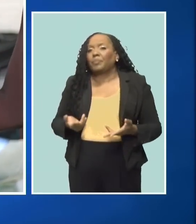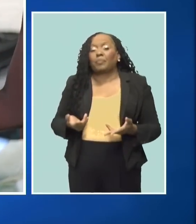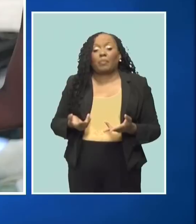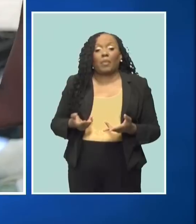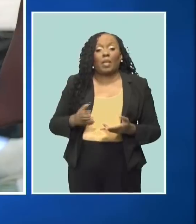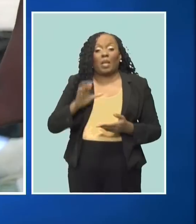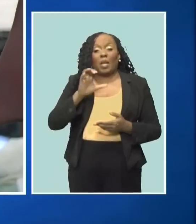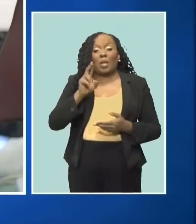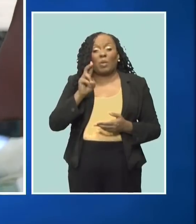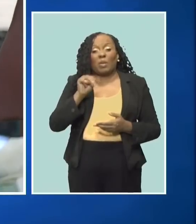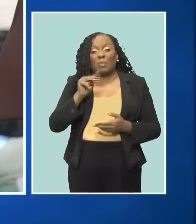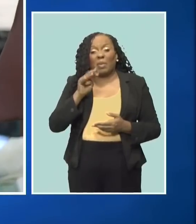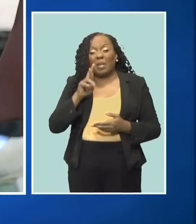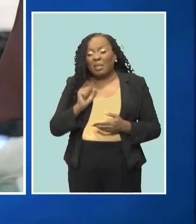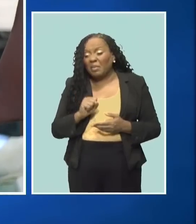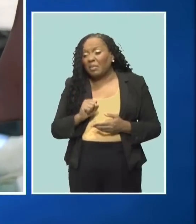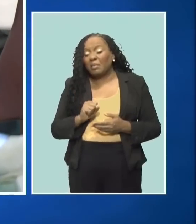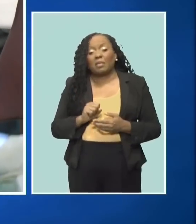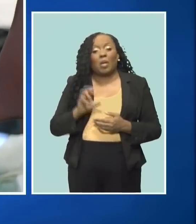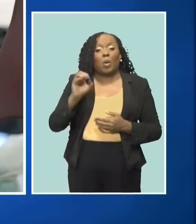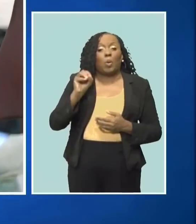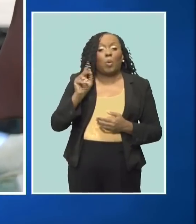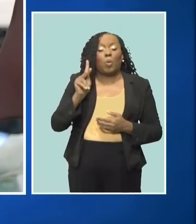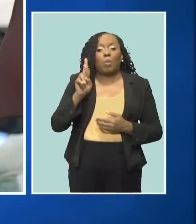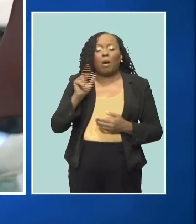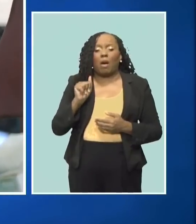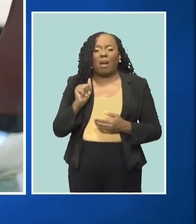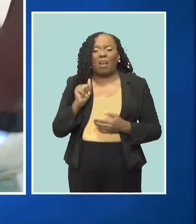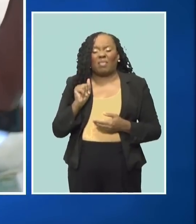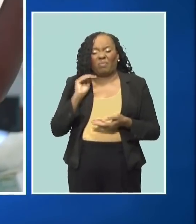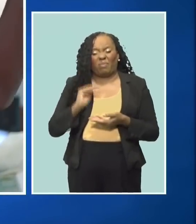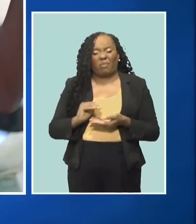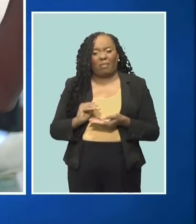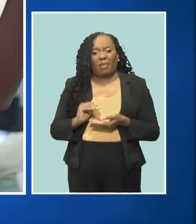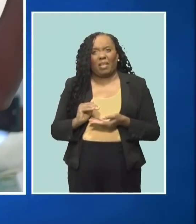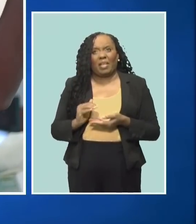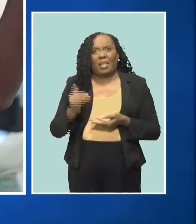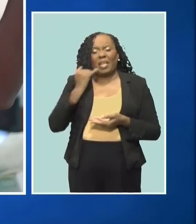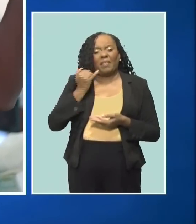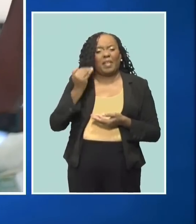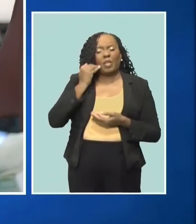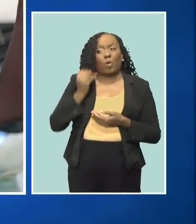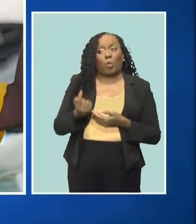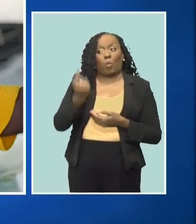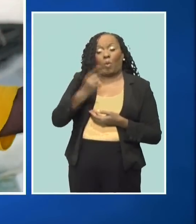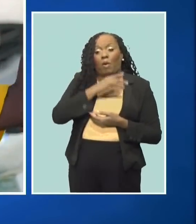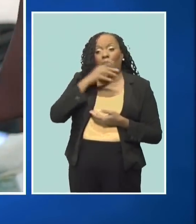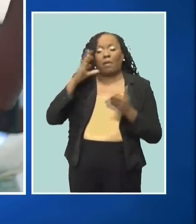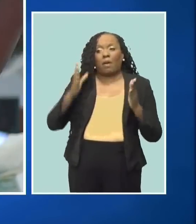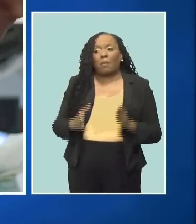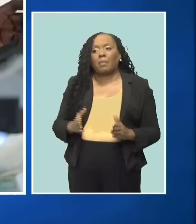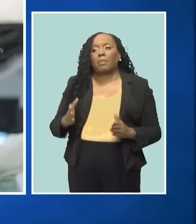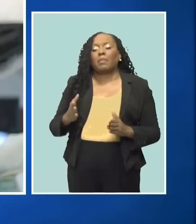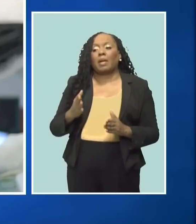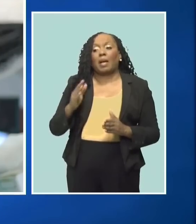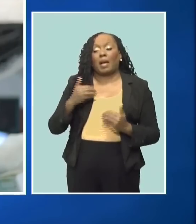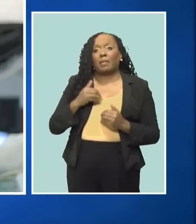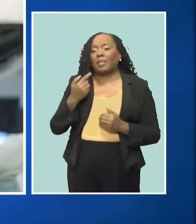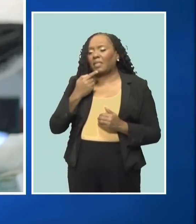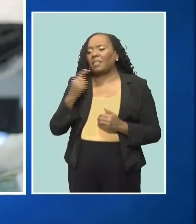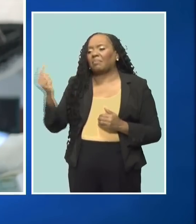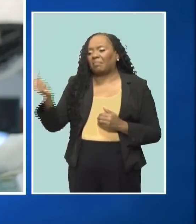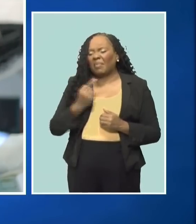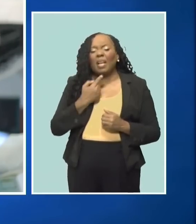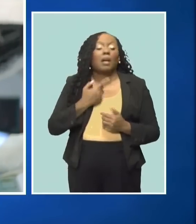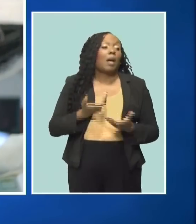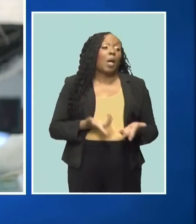Cucumbers scarce, okras scarce. So it's obvious if a farmer knows he's the only bought about okras. He ain't coming too well. My okras is $5 a pound